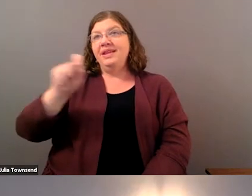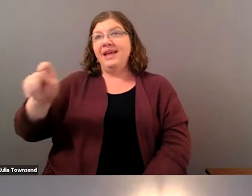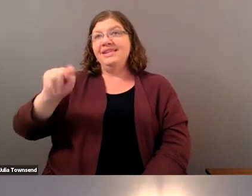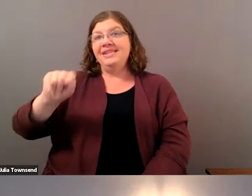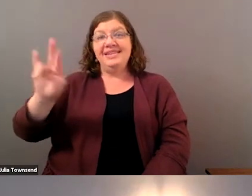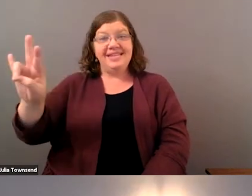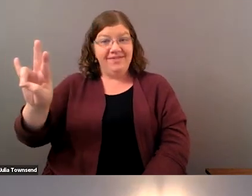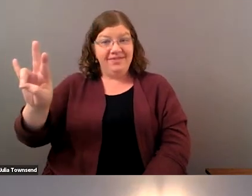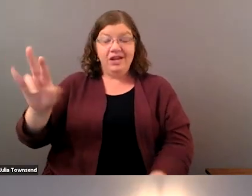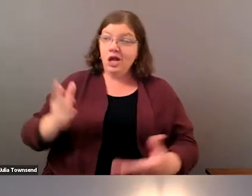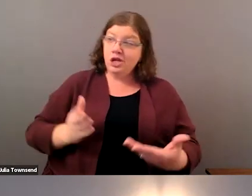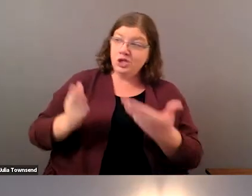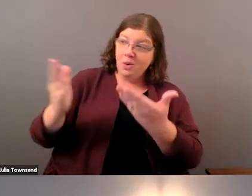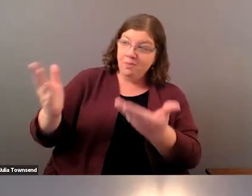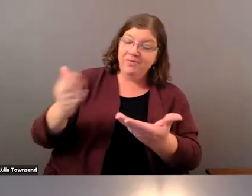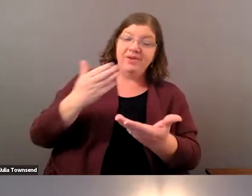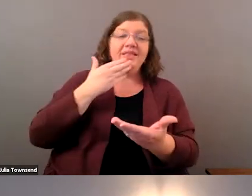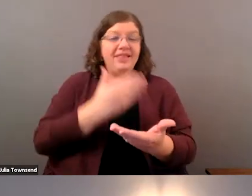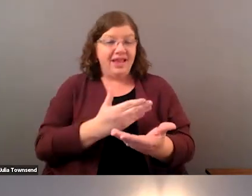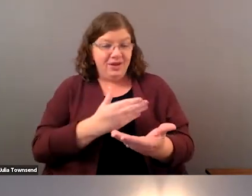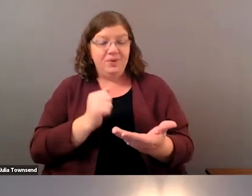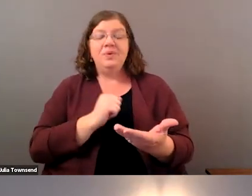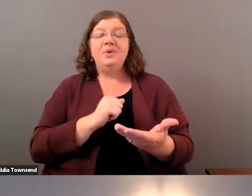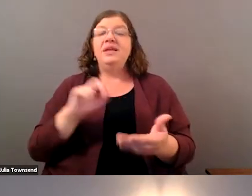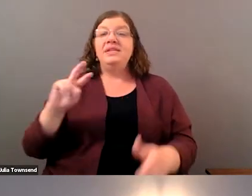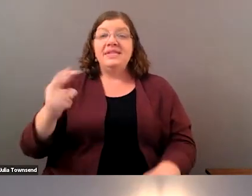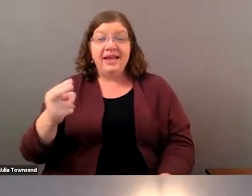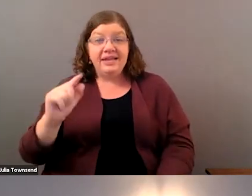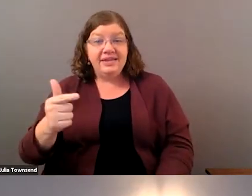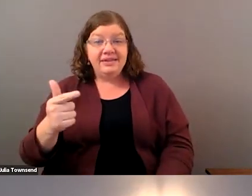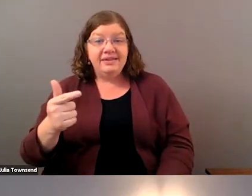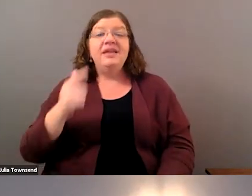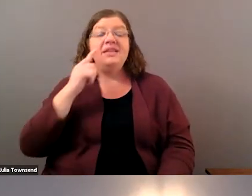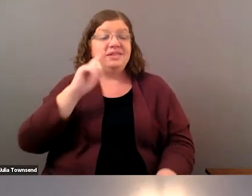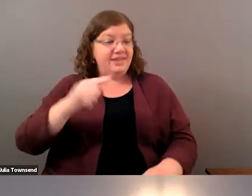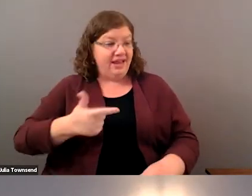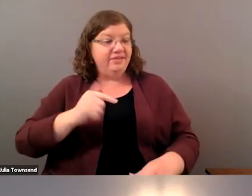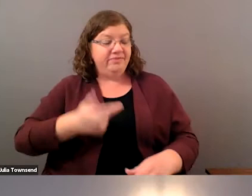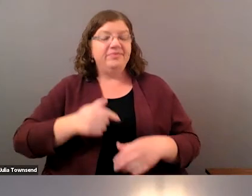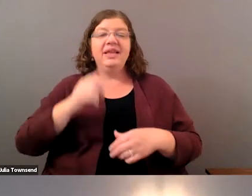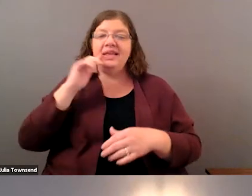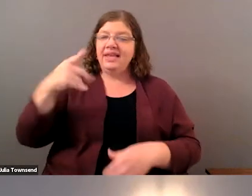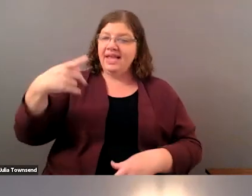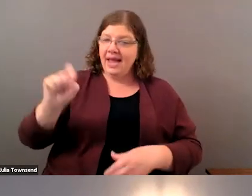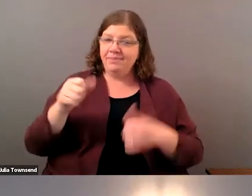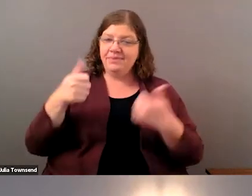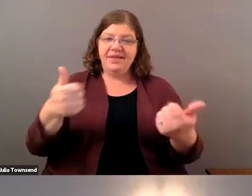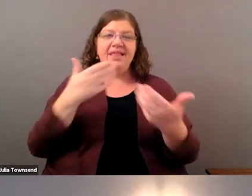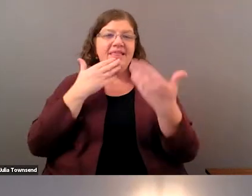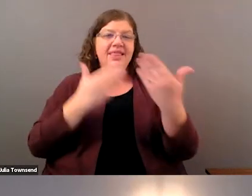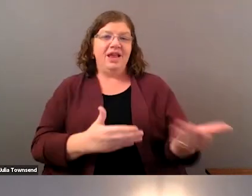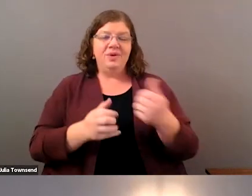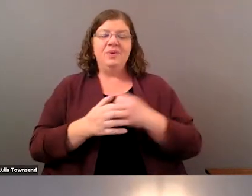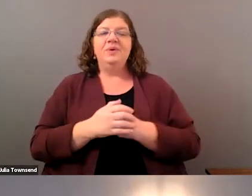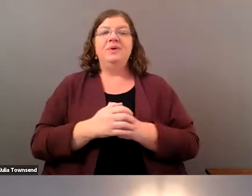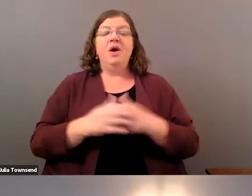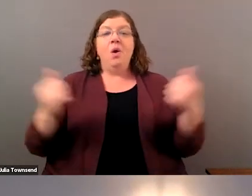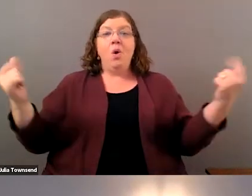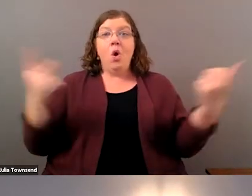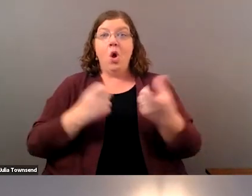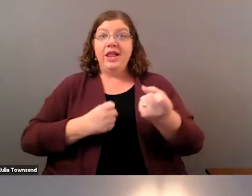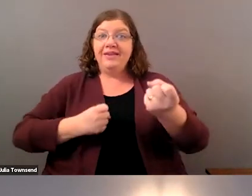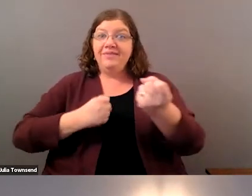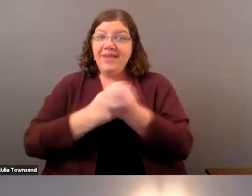2021-22-T7? So moved. Thank you, Ms. Munoz. And a second? Second. Ms. Capps. Thank you. And all in favor,